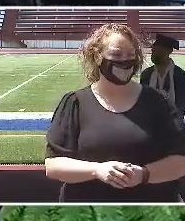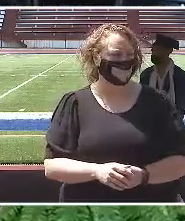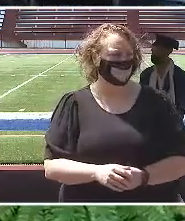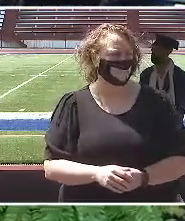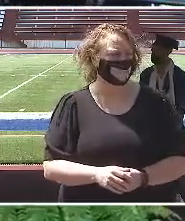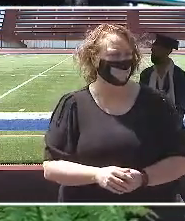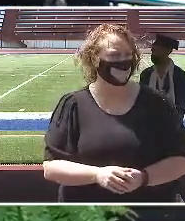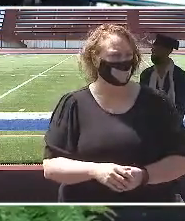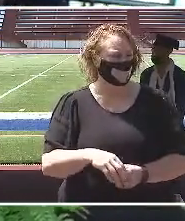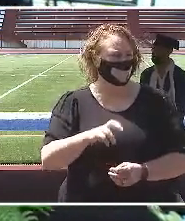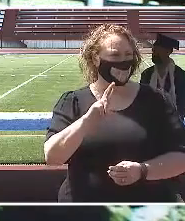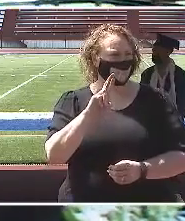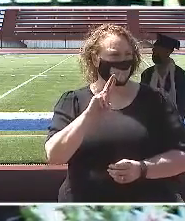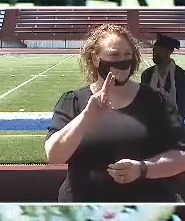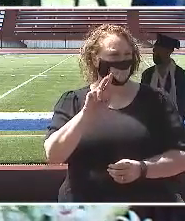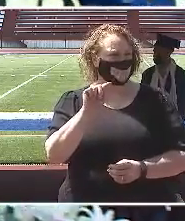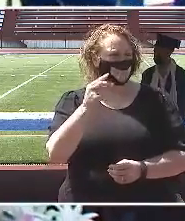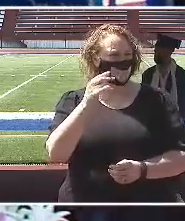Dugzi Ahmed.